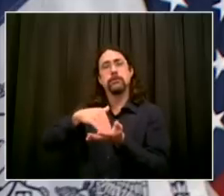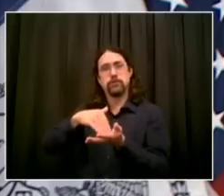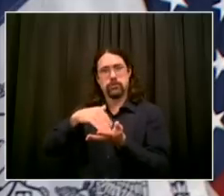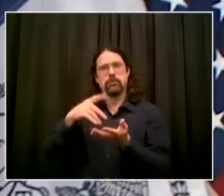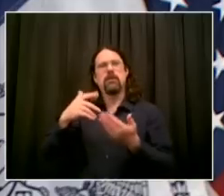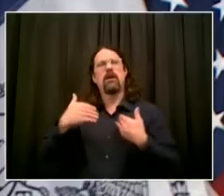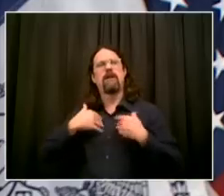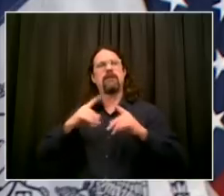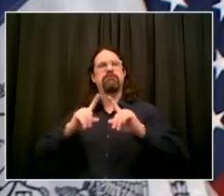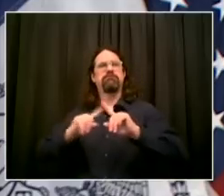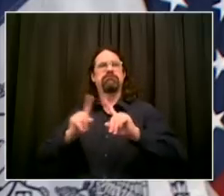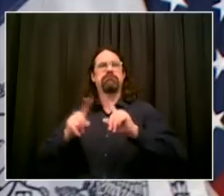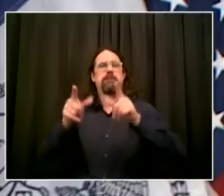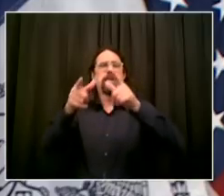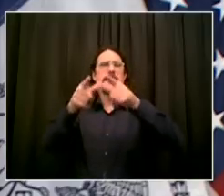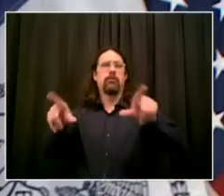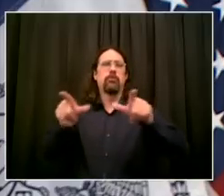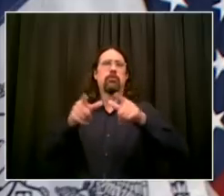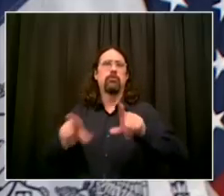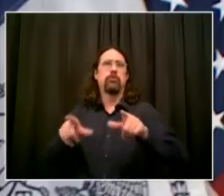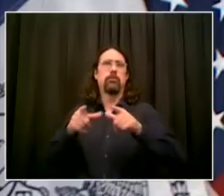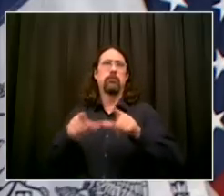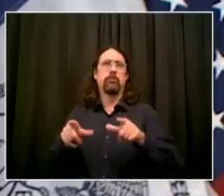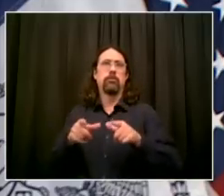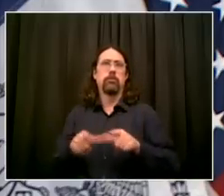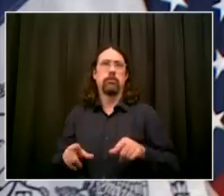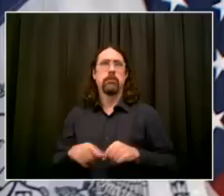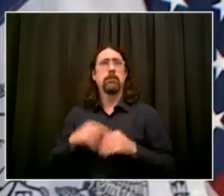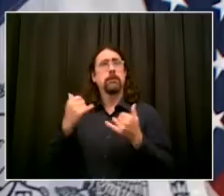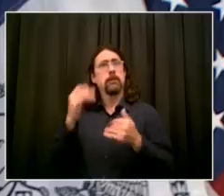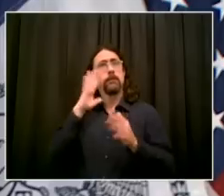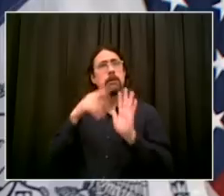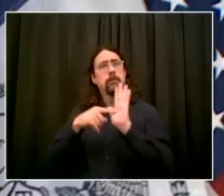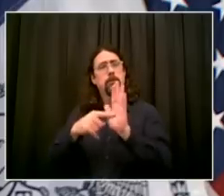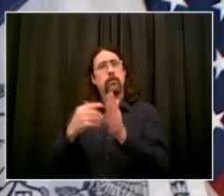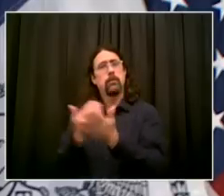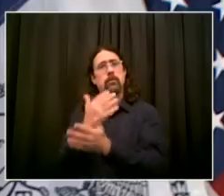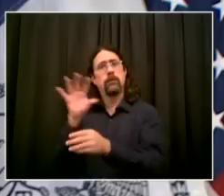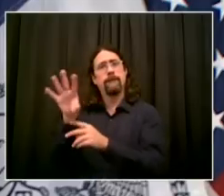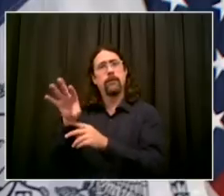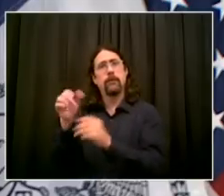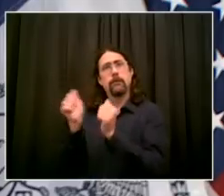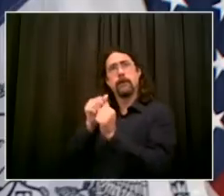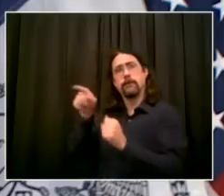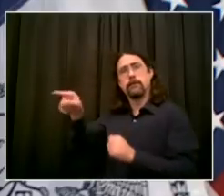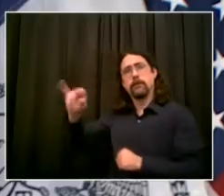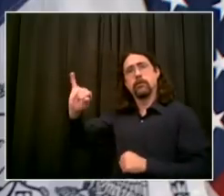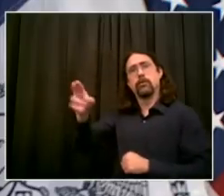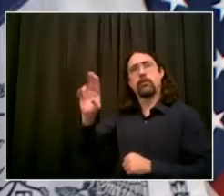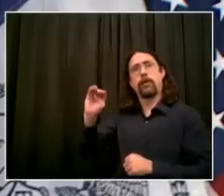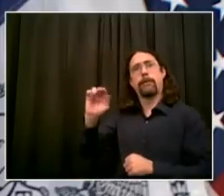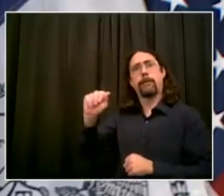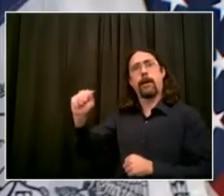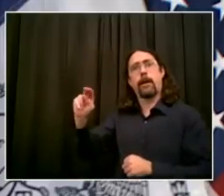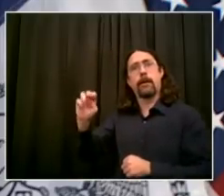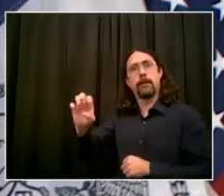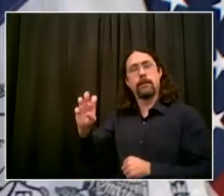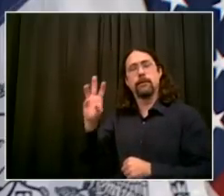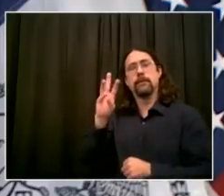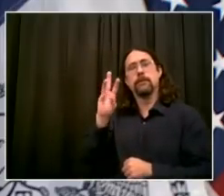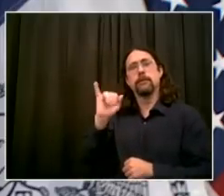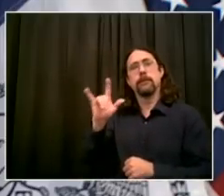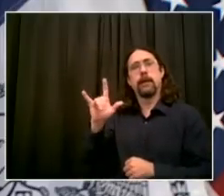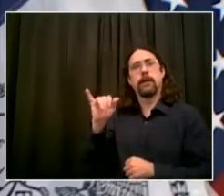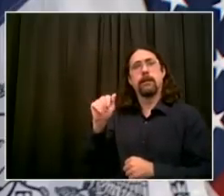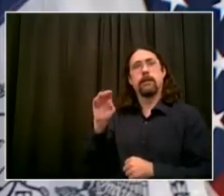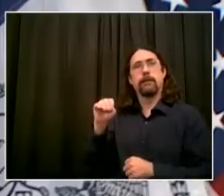is a parent himself, and his wife happens to be an assistant principal in our schools. So he knows a whole lot about our schools and